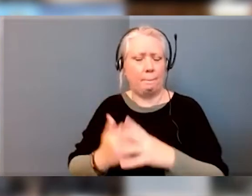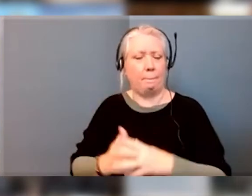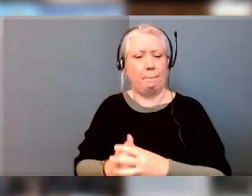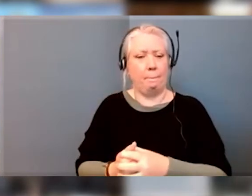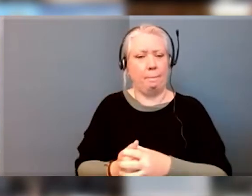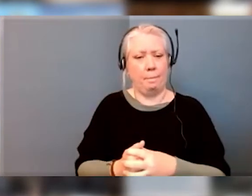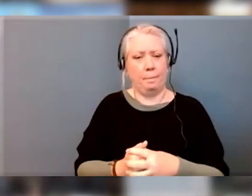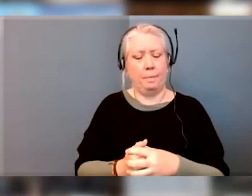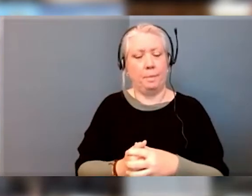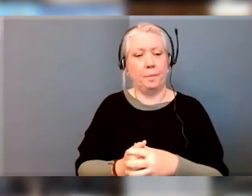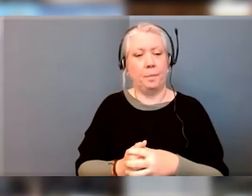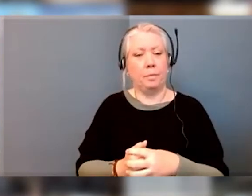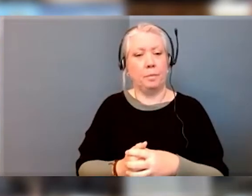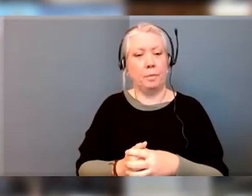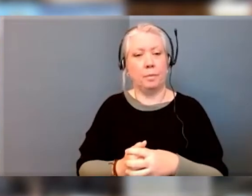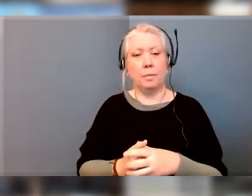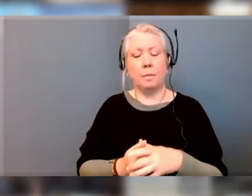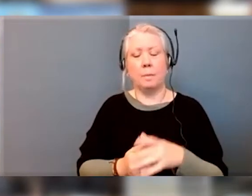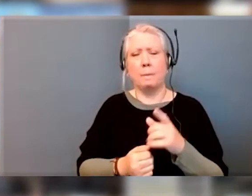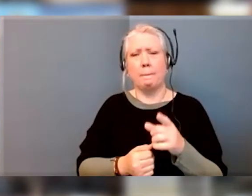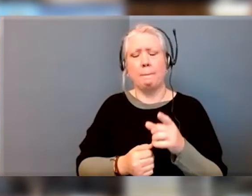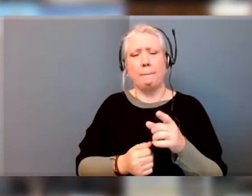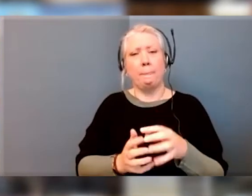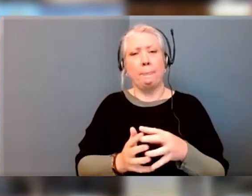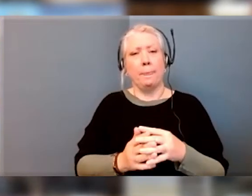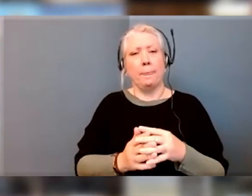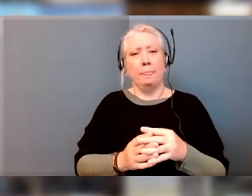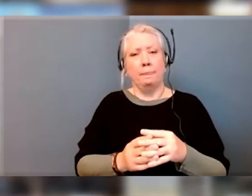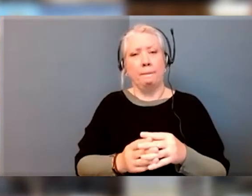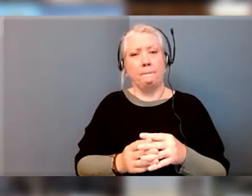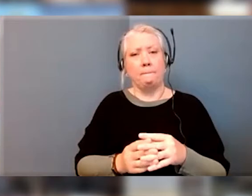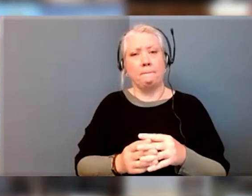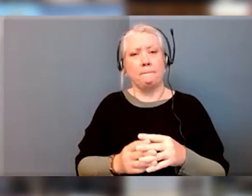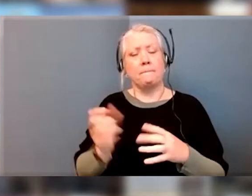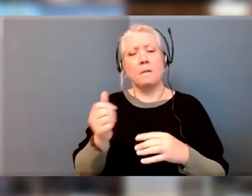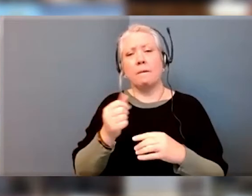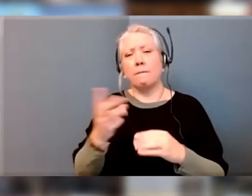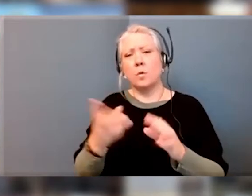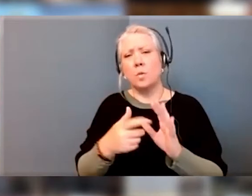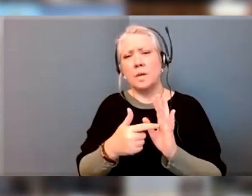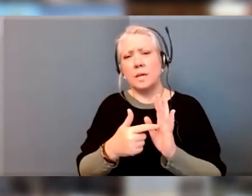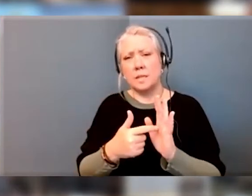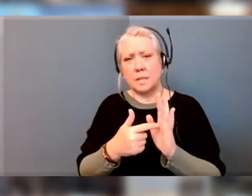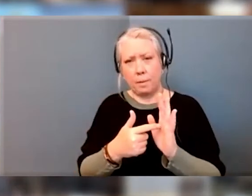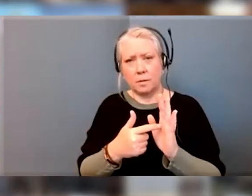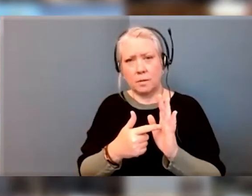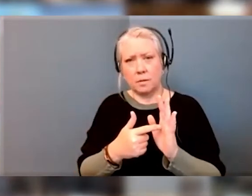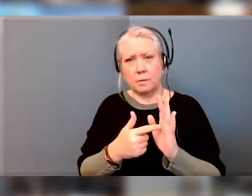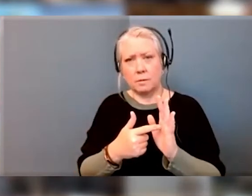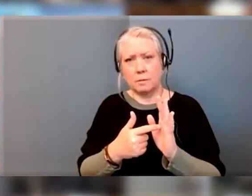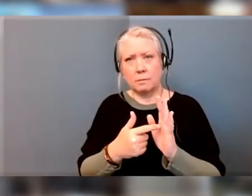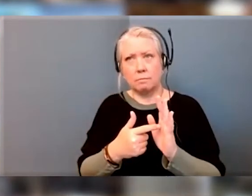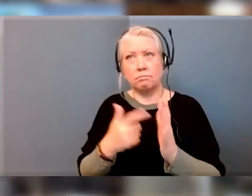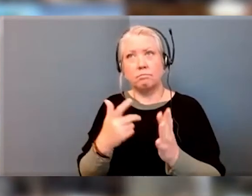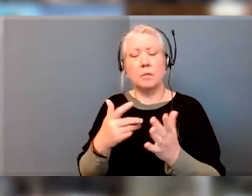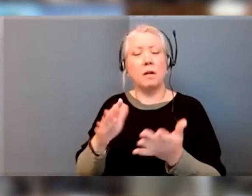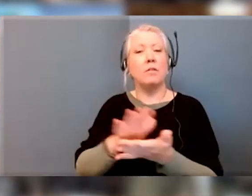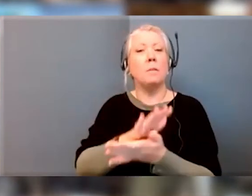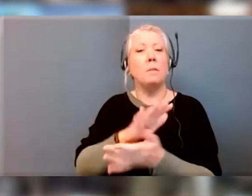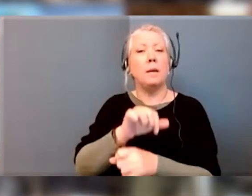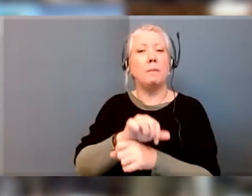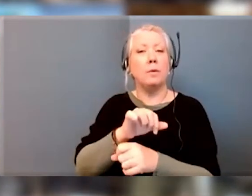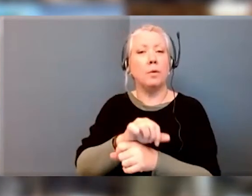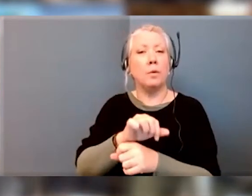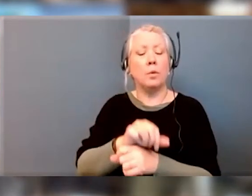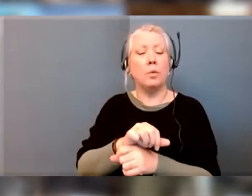Just staying on this slide for a second, I just wanted to give a couple examples of some documentation that we might need.